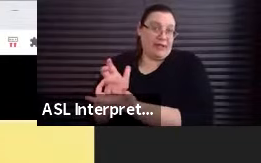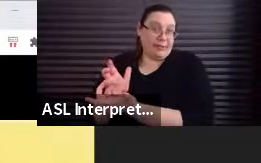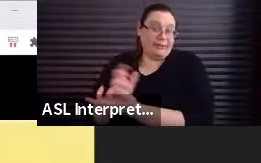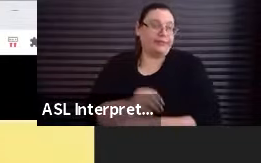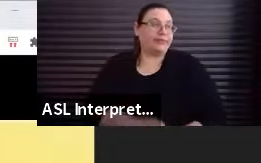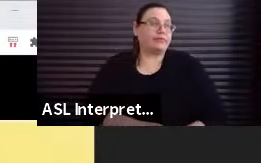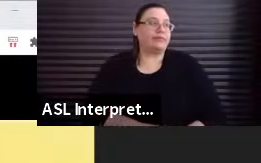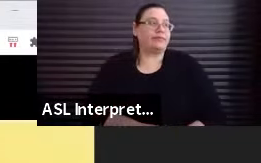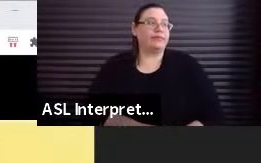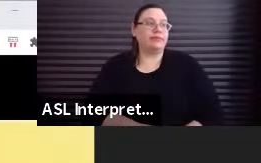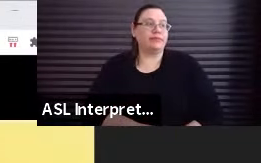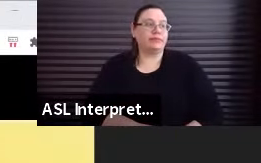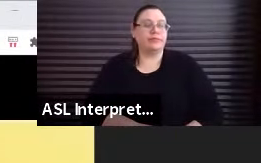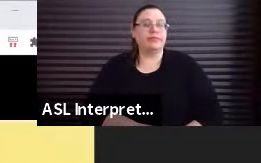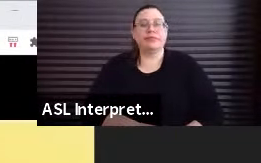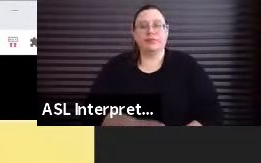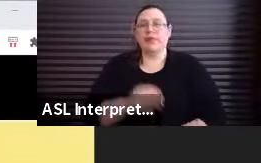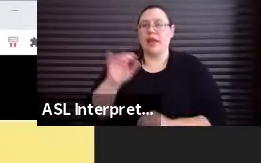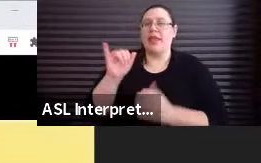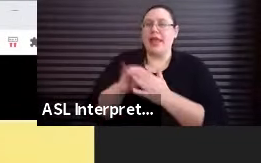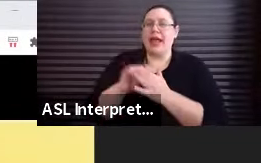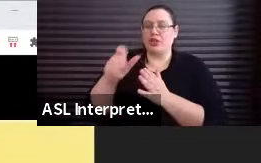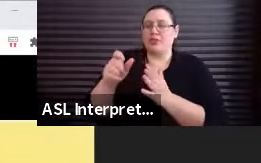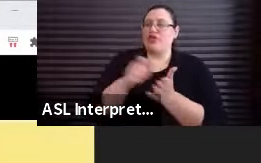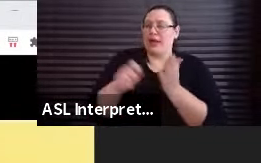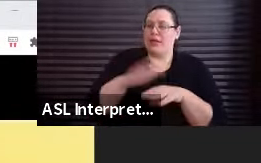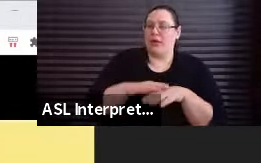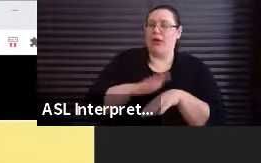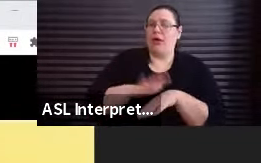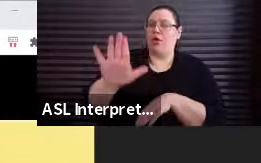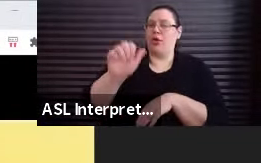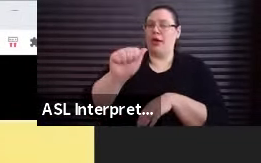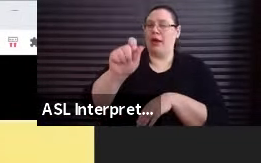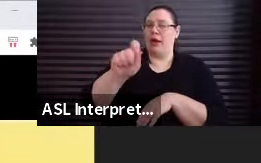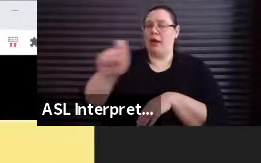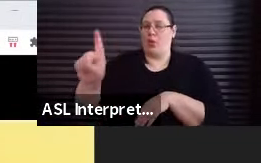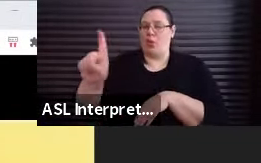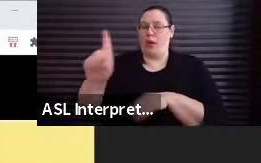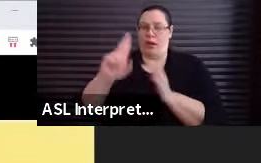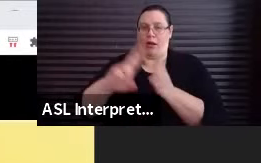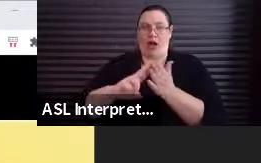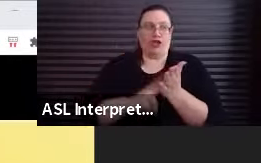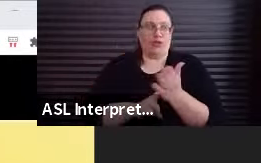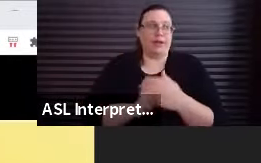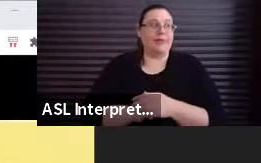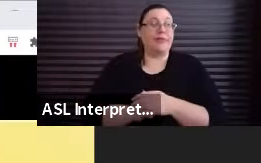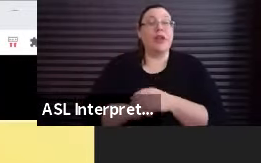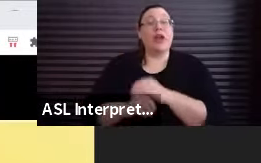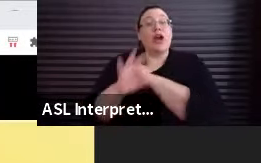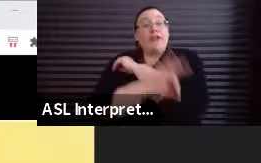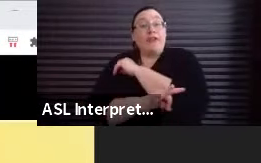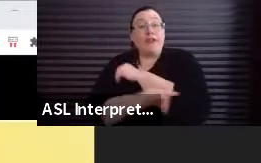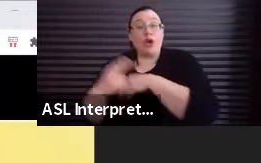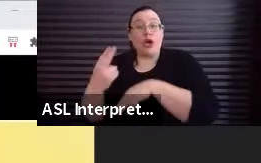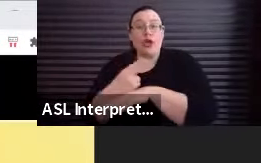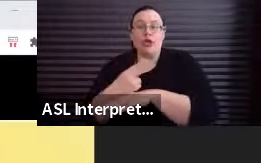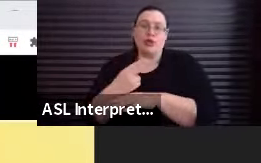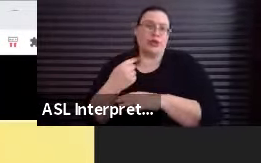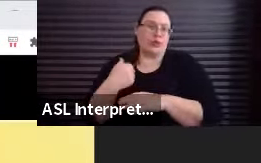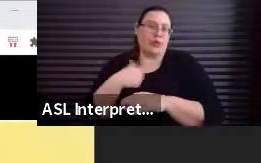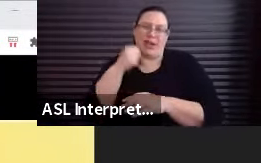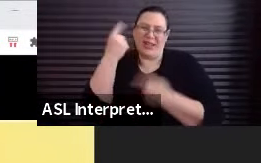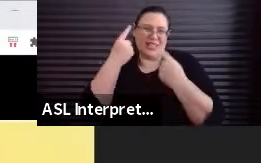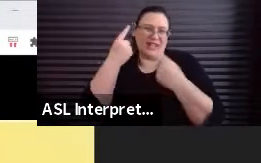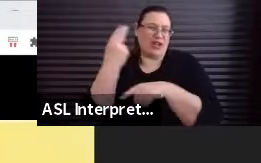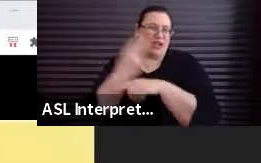And that should be marked on your A1 contract. For foreign use, we do not consider use in Canada, the